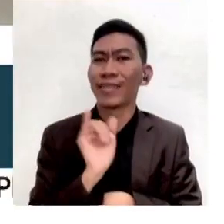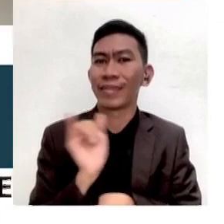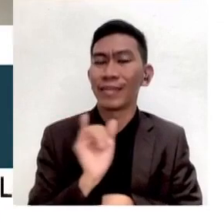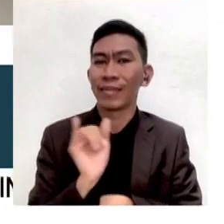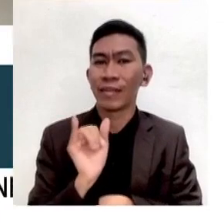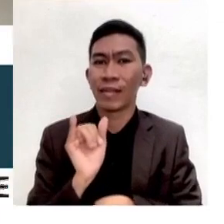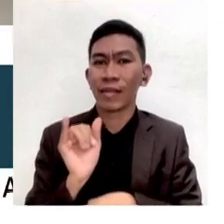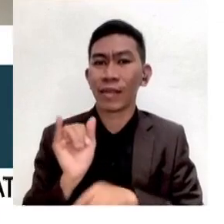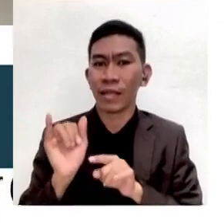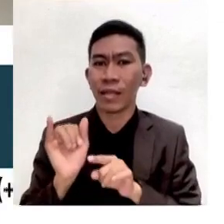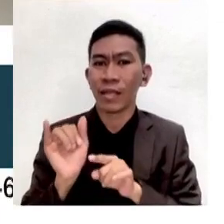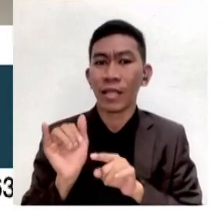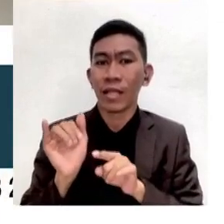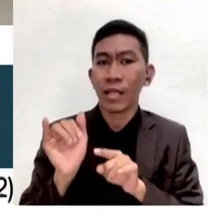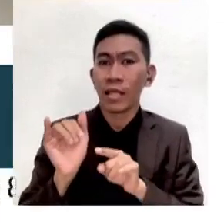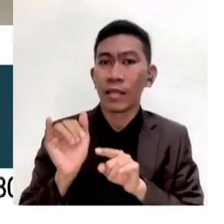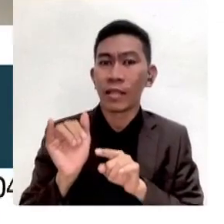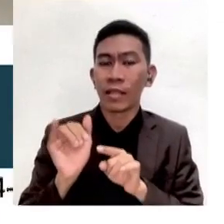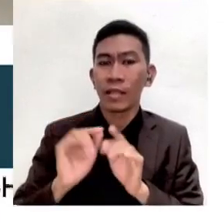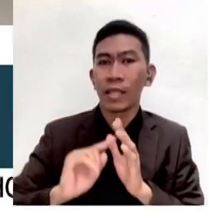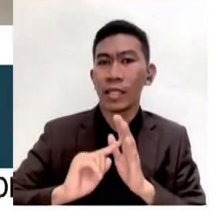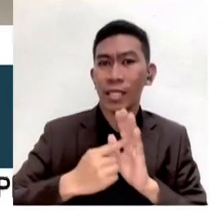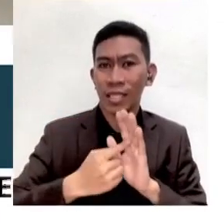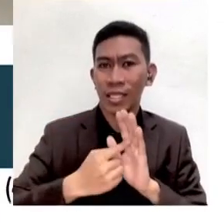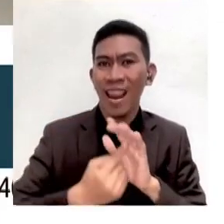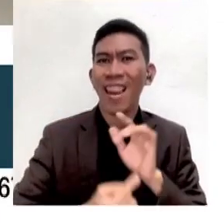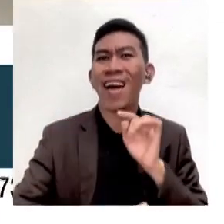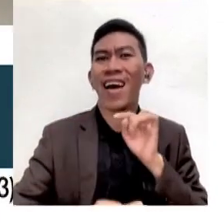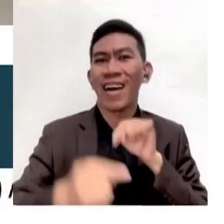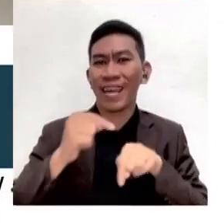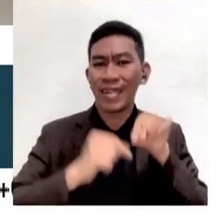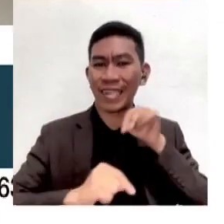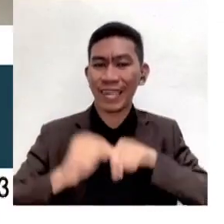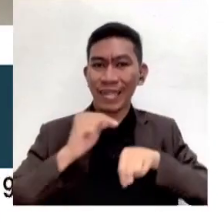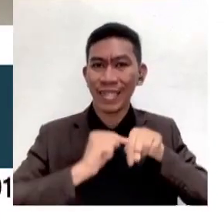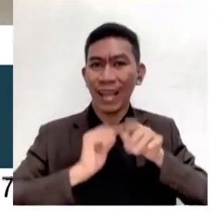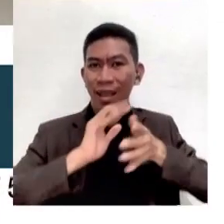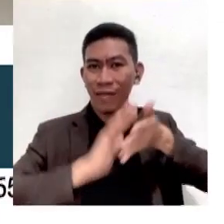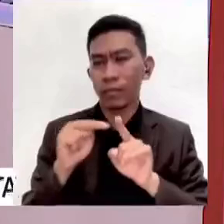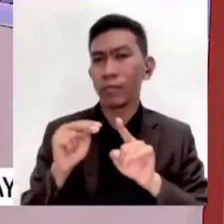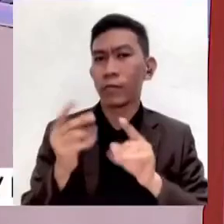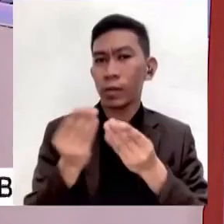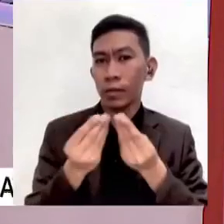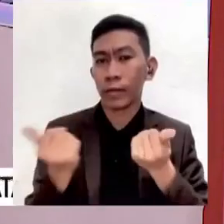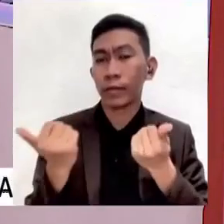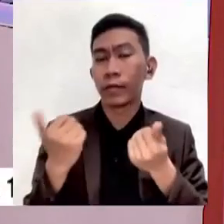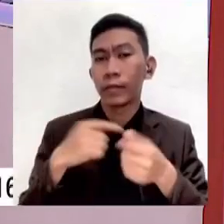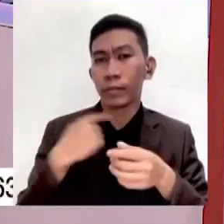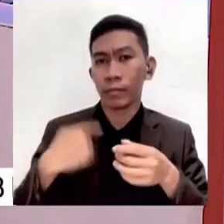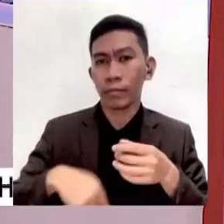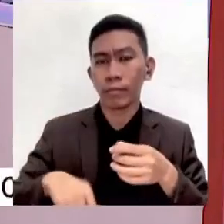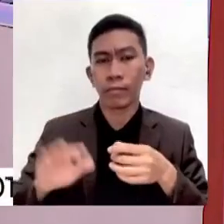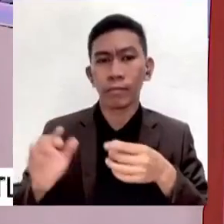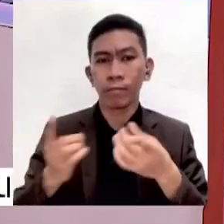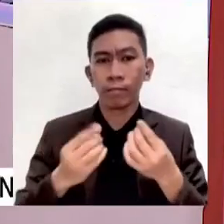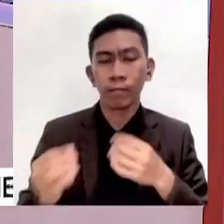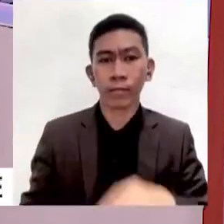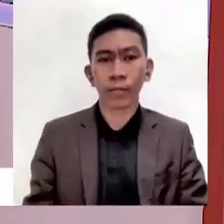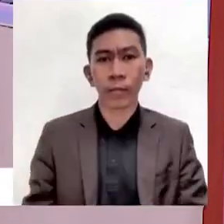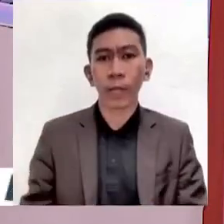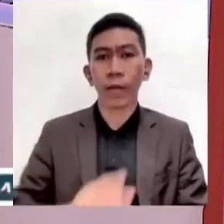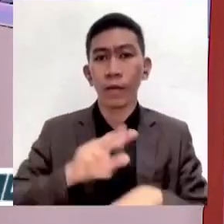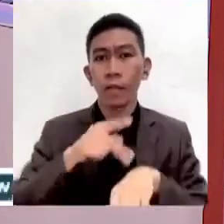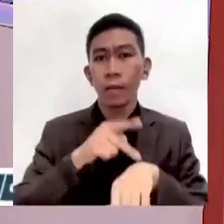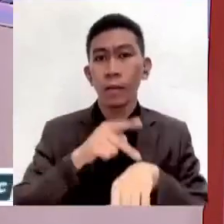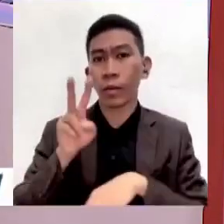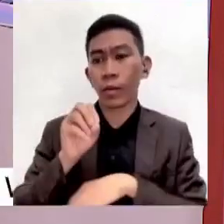the initial version of the Maharlika Investment Fund. The Philippine government's 2024 budget, signed into